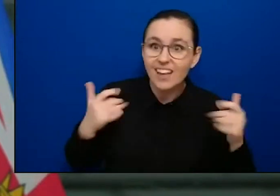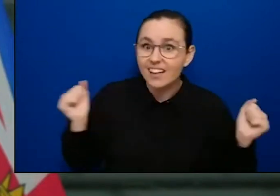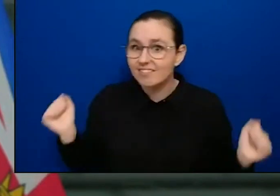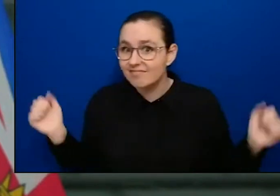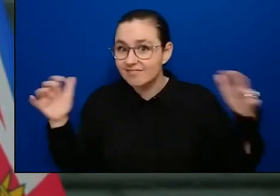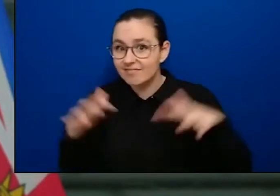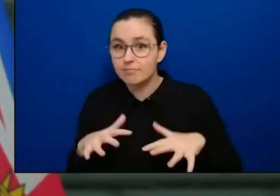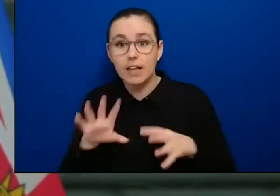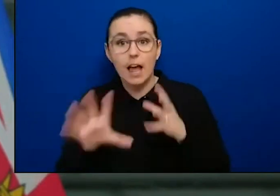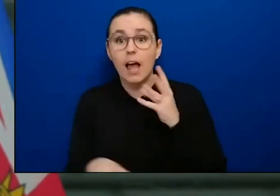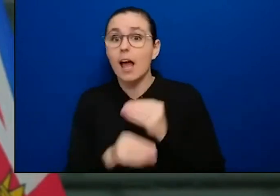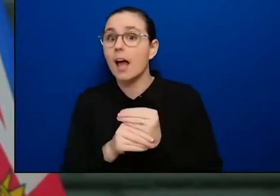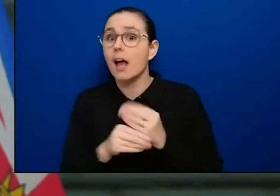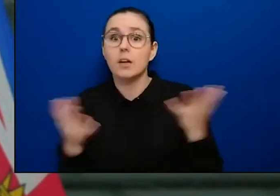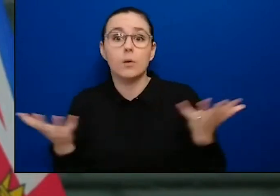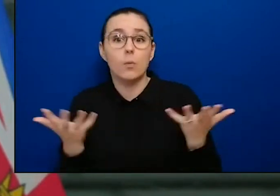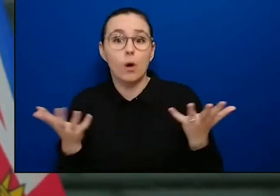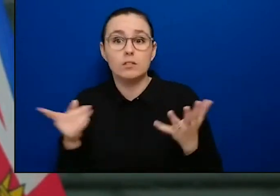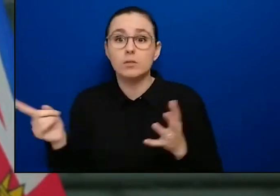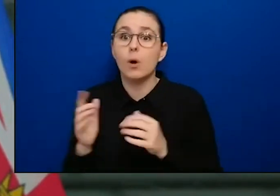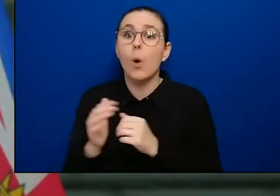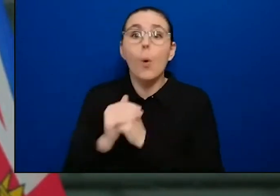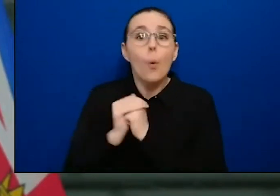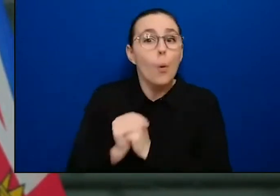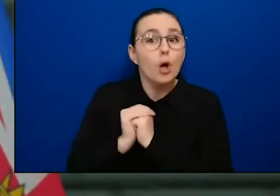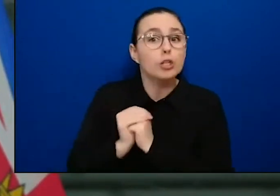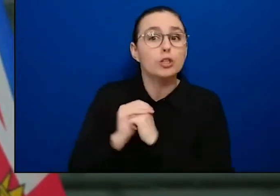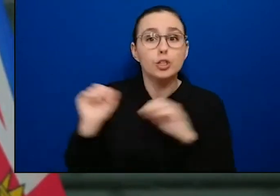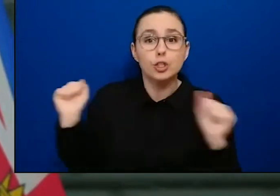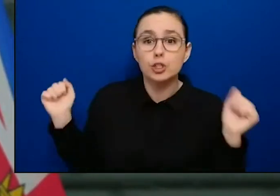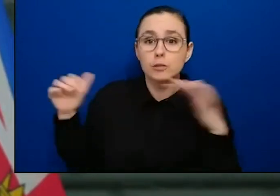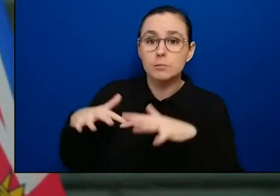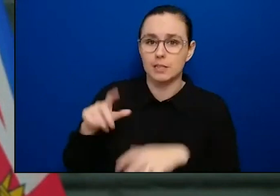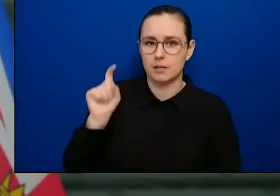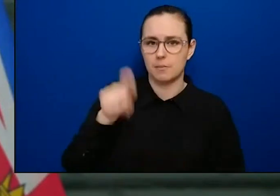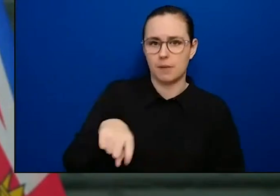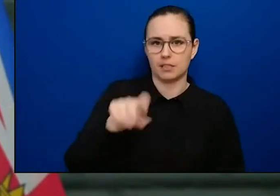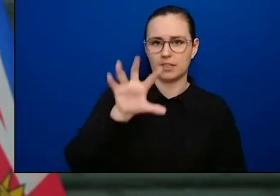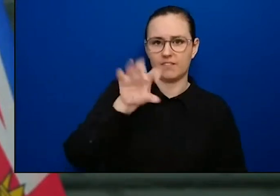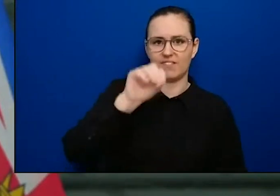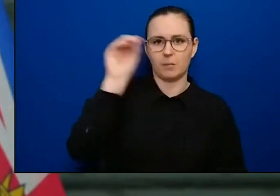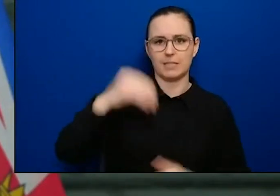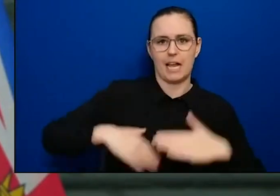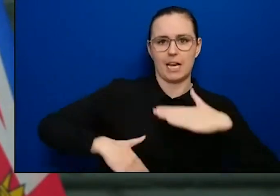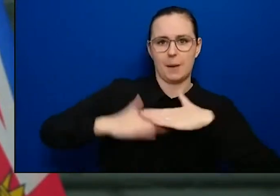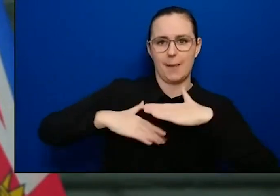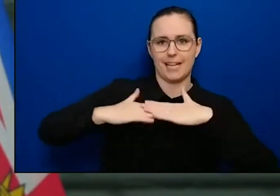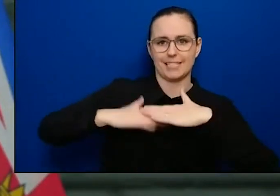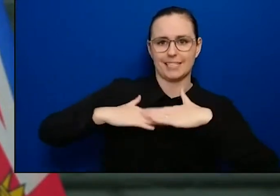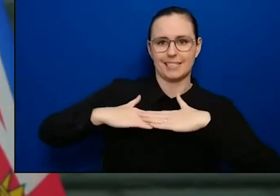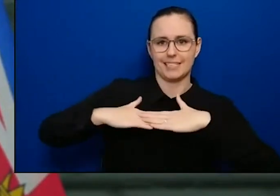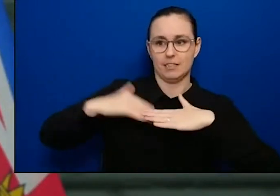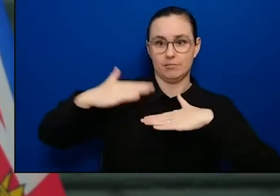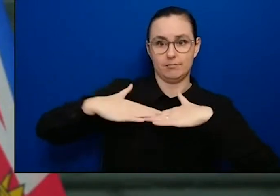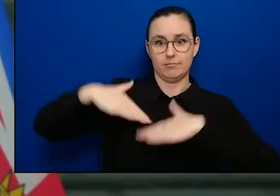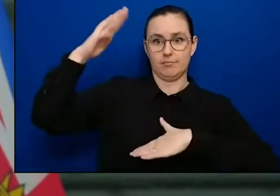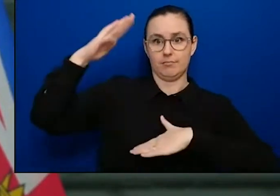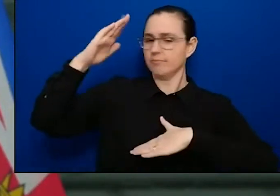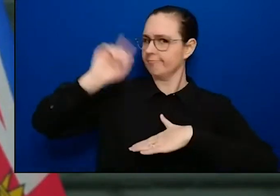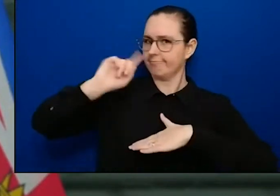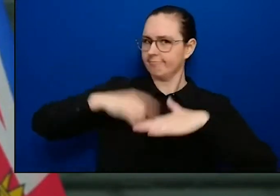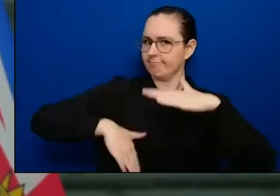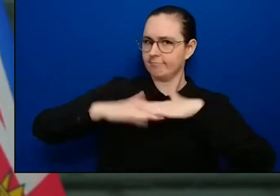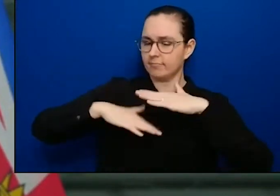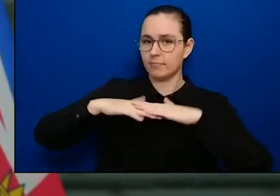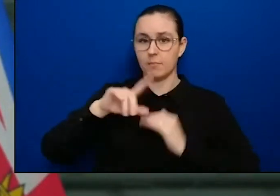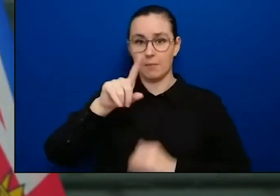to 50% of seated capacity unless all of the participants are vaccinated, in which case full capacity or